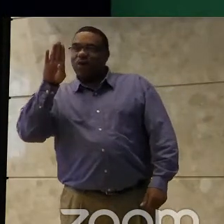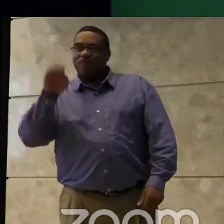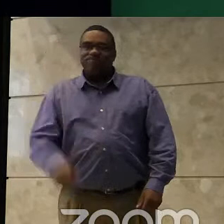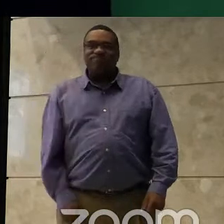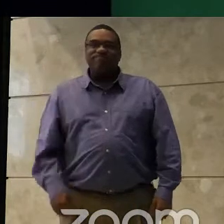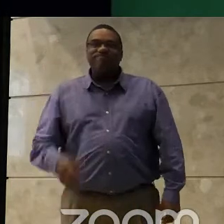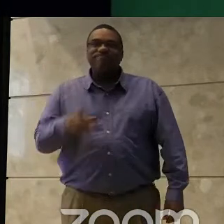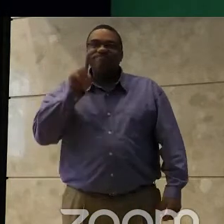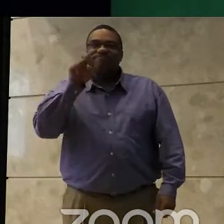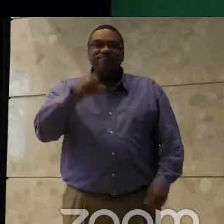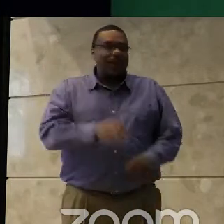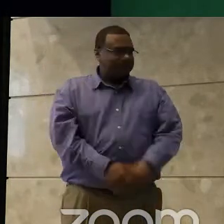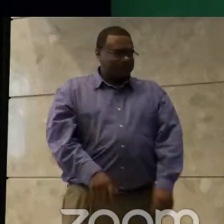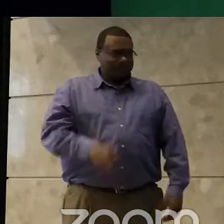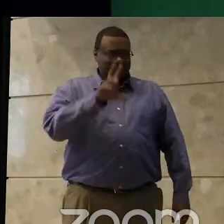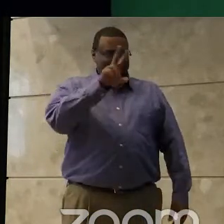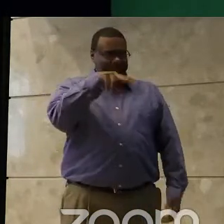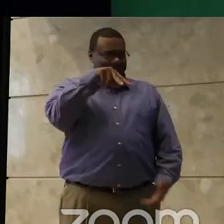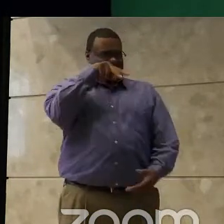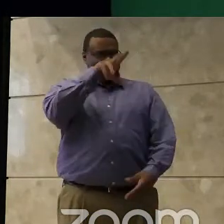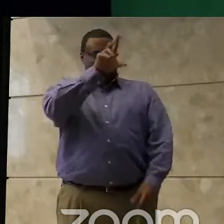And he didn't know what I was talking about.